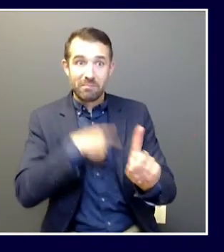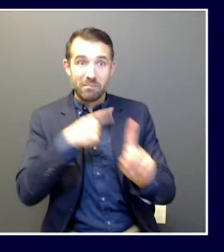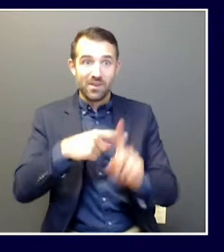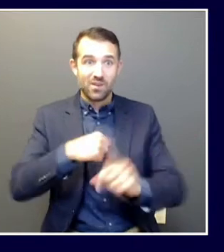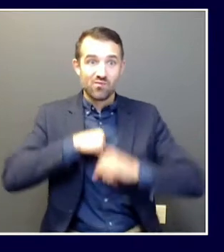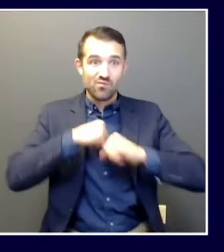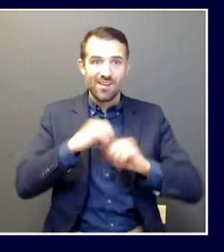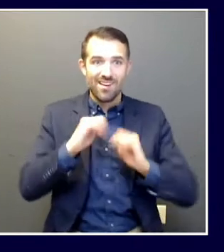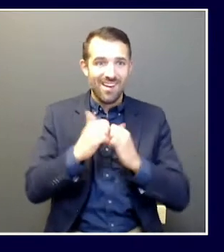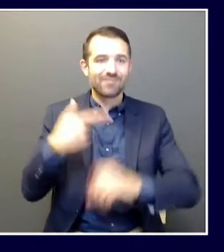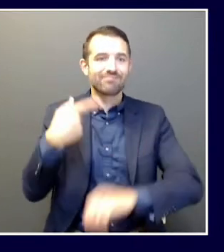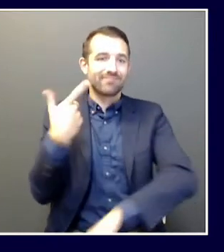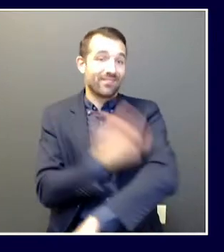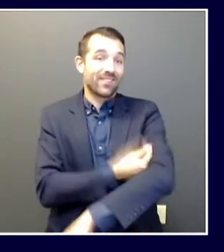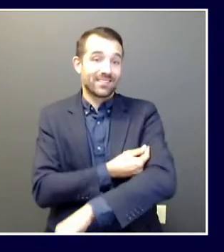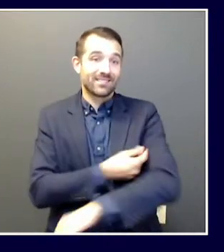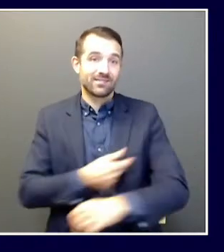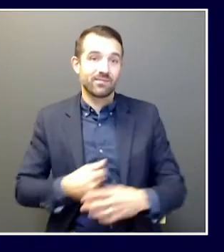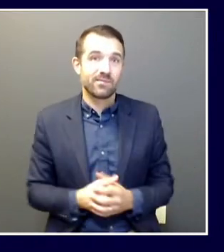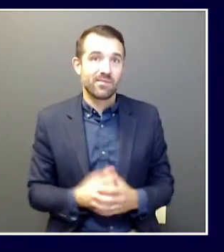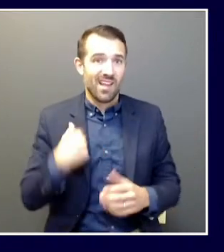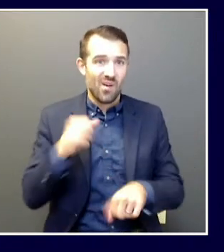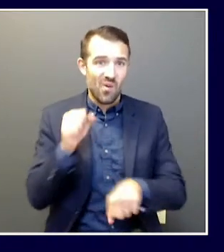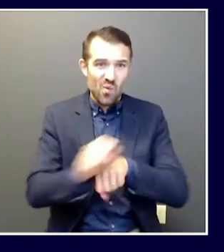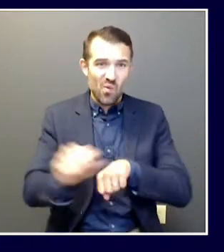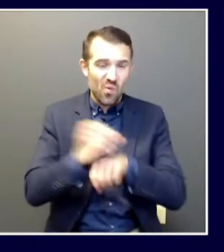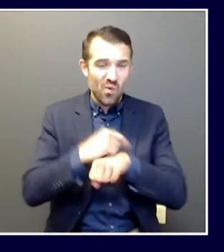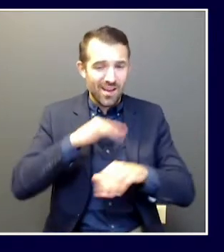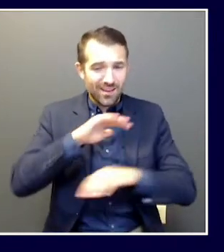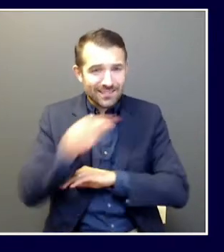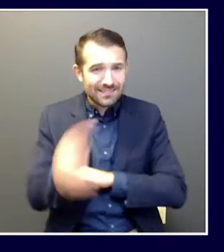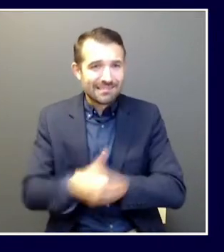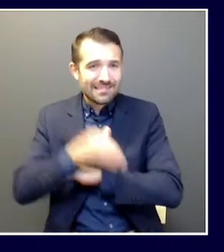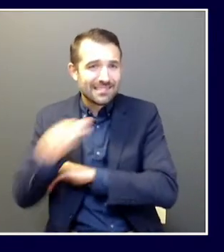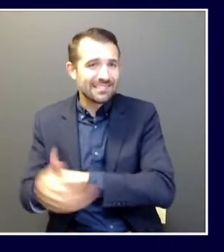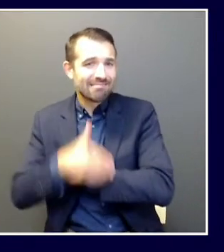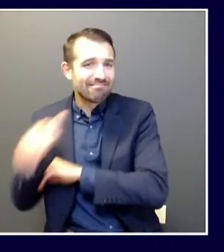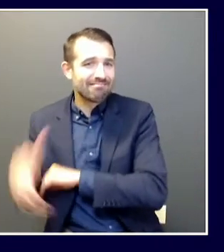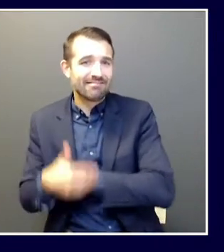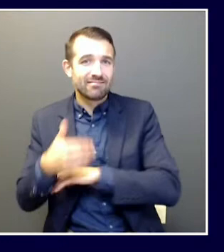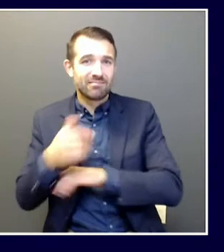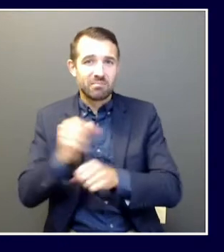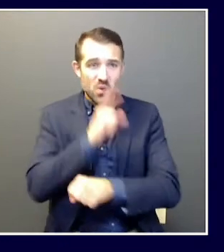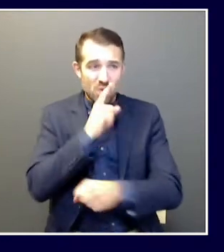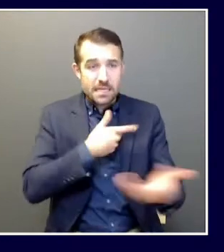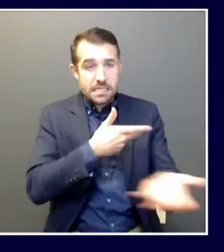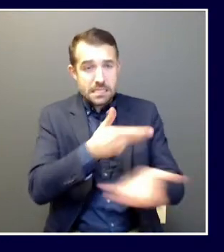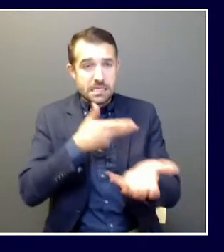work night and day on how do we really work with our healthcare partners to keep our capacity up.